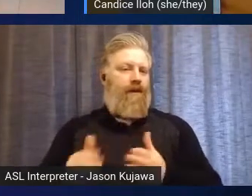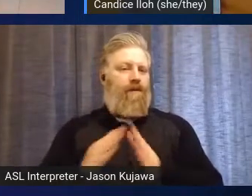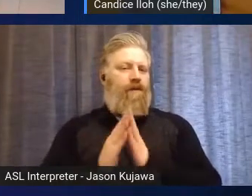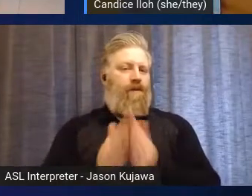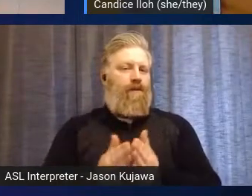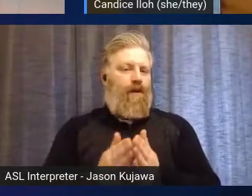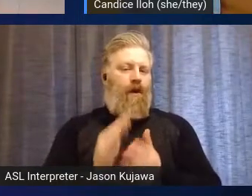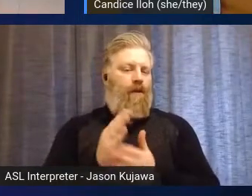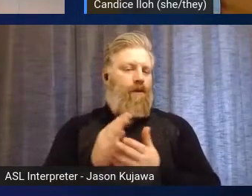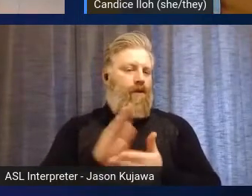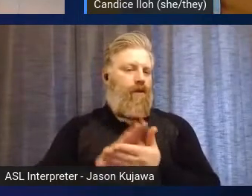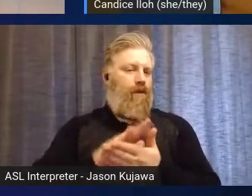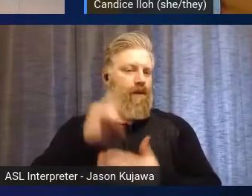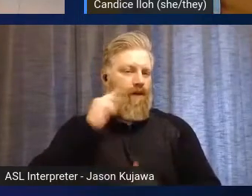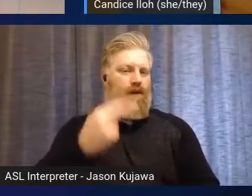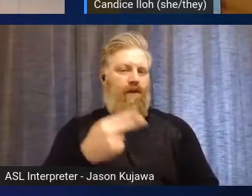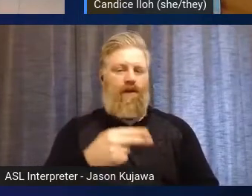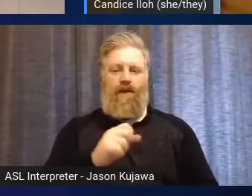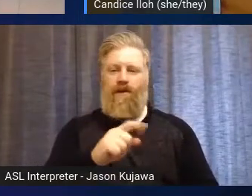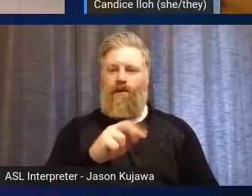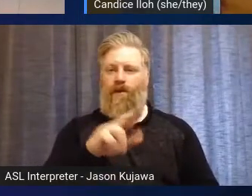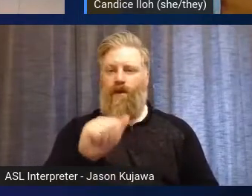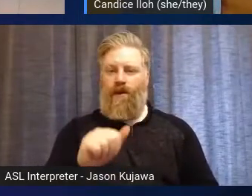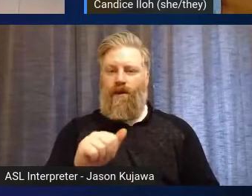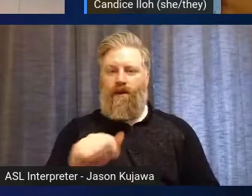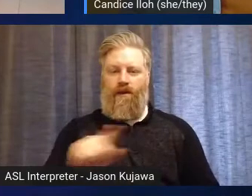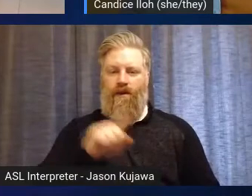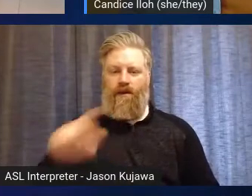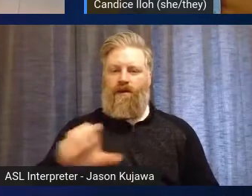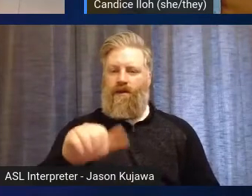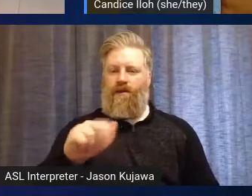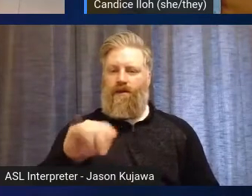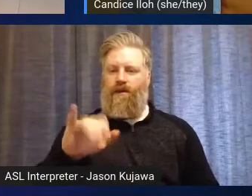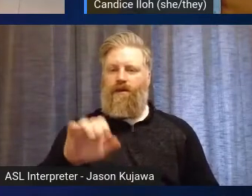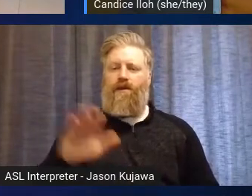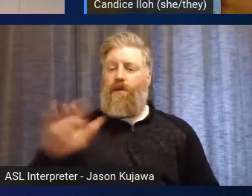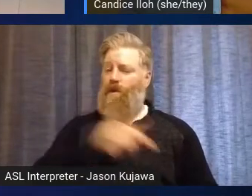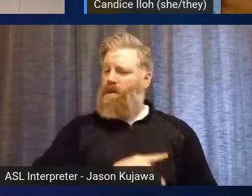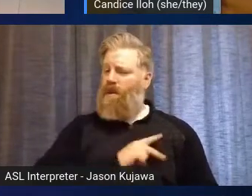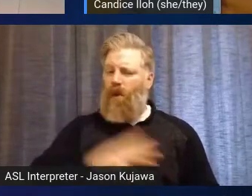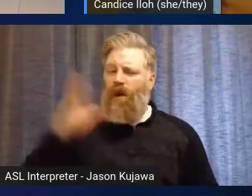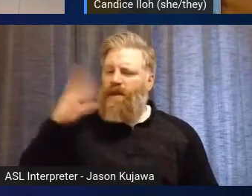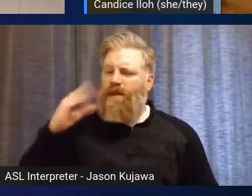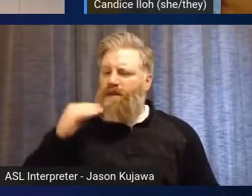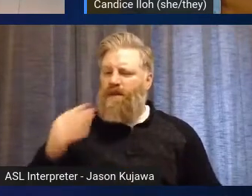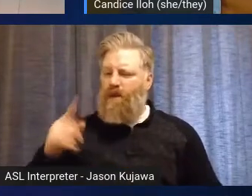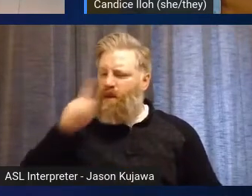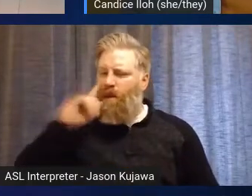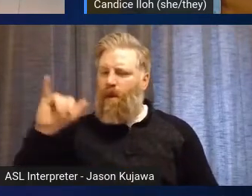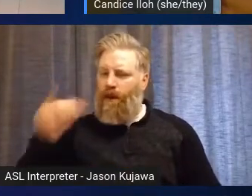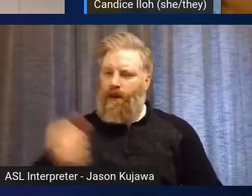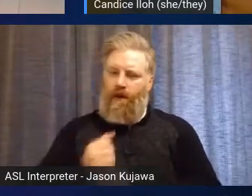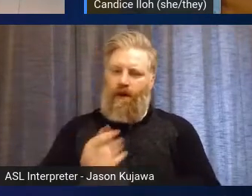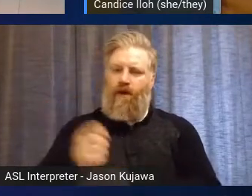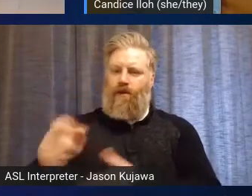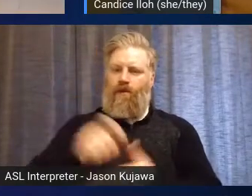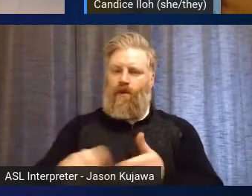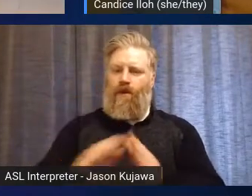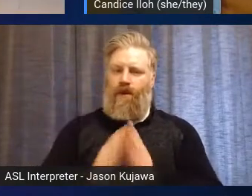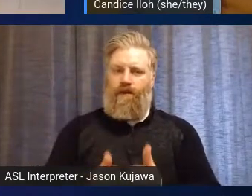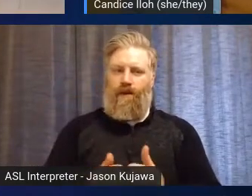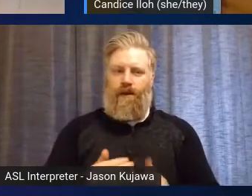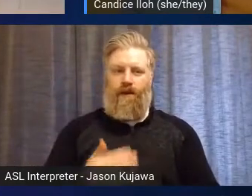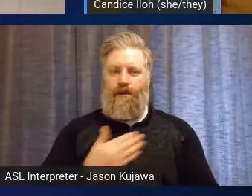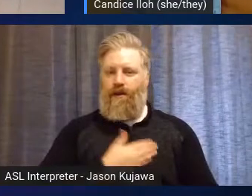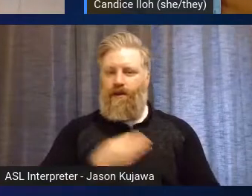for Candace. What were your personal experiences that led you to write this book? AKA, please tell us all your